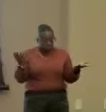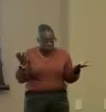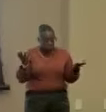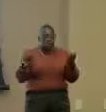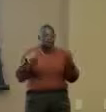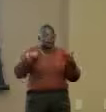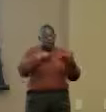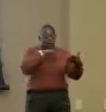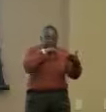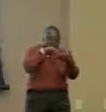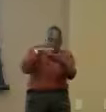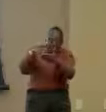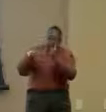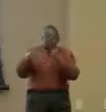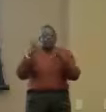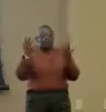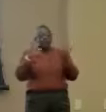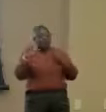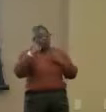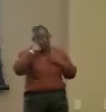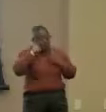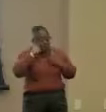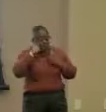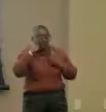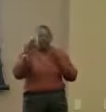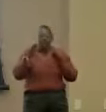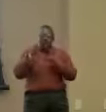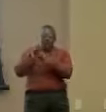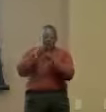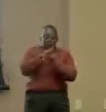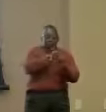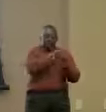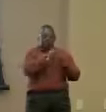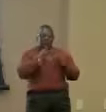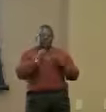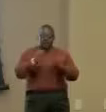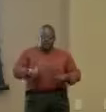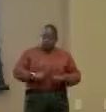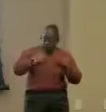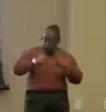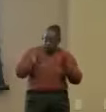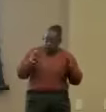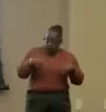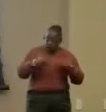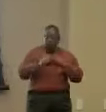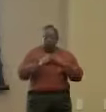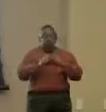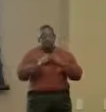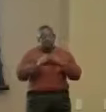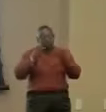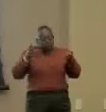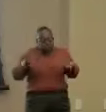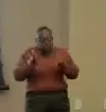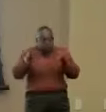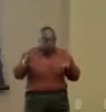done the studies, and it's very obvious that your skin conditions can affect your overall quality of life. So I encourage my